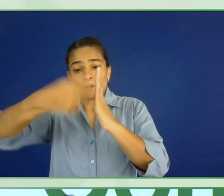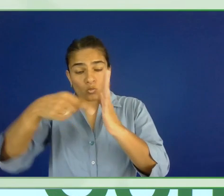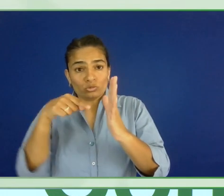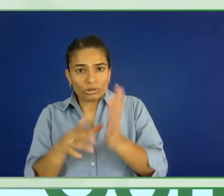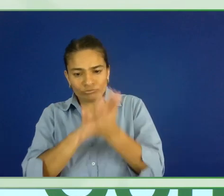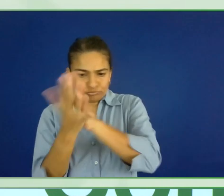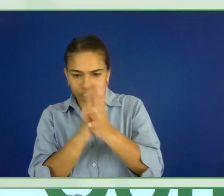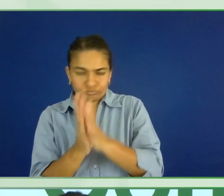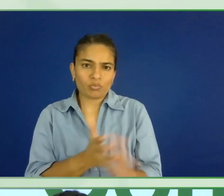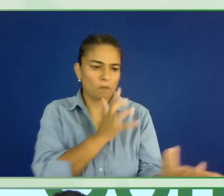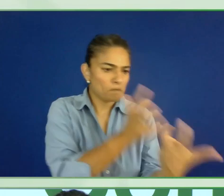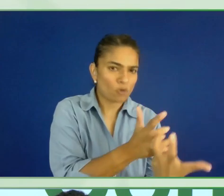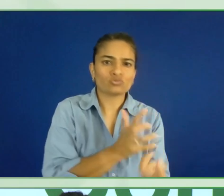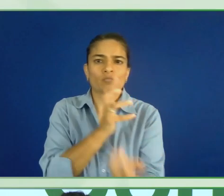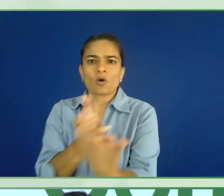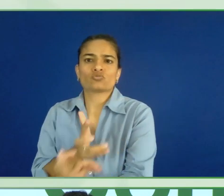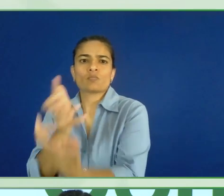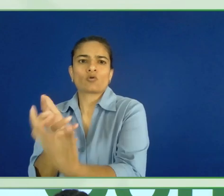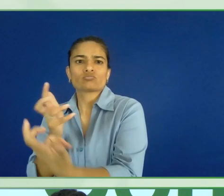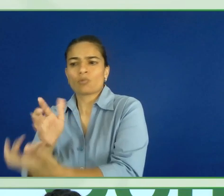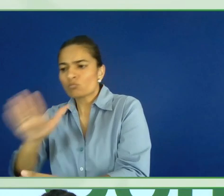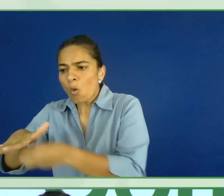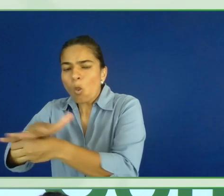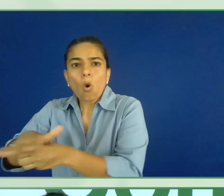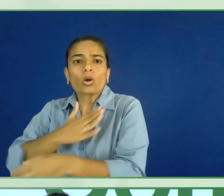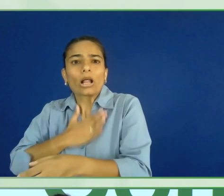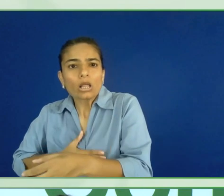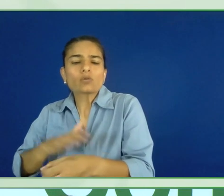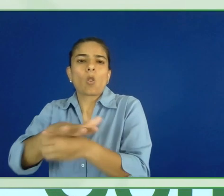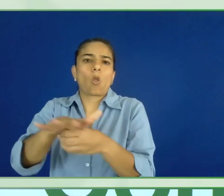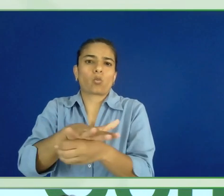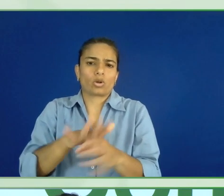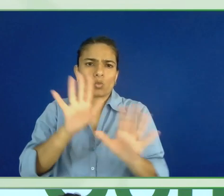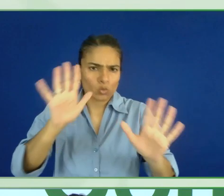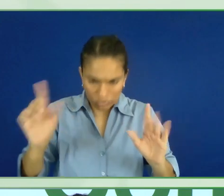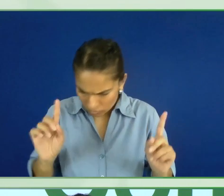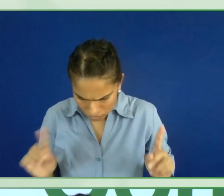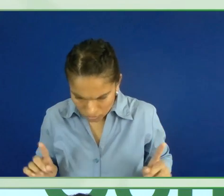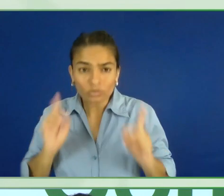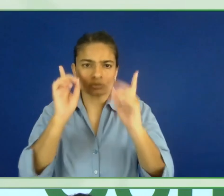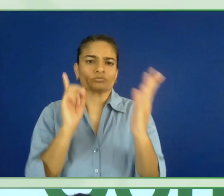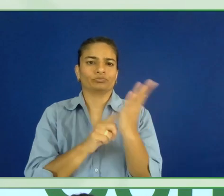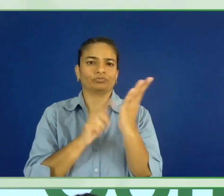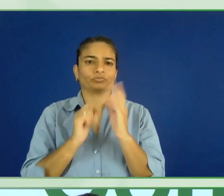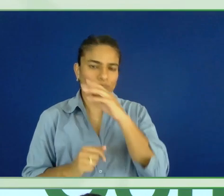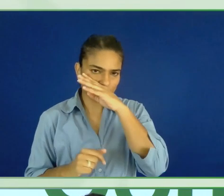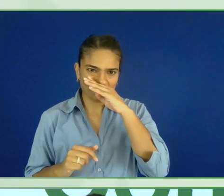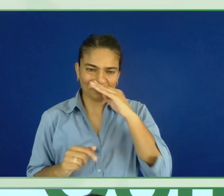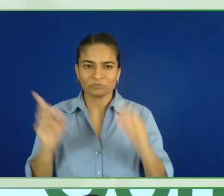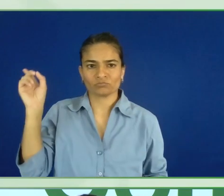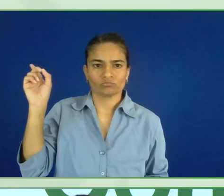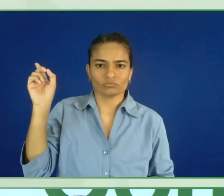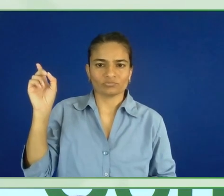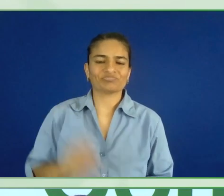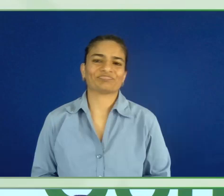I have some notes here, I'm just going to cheat a bit. Next slide, please. Oh, I did forget to mention on